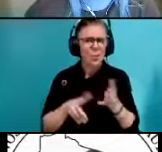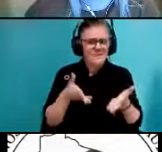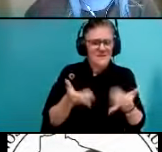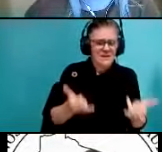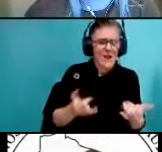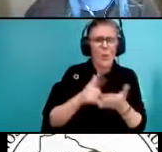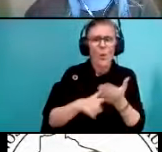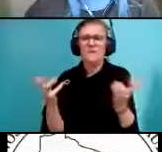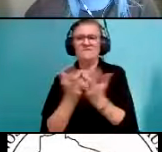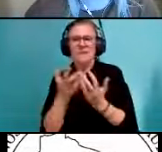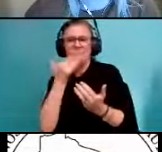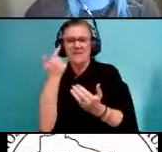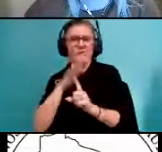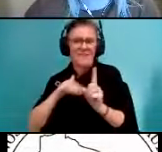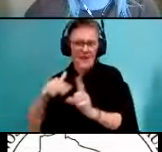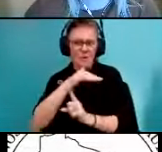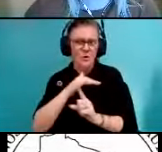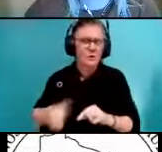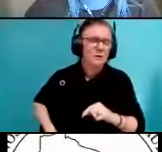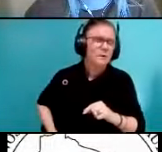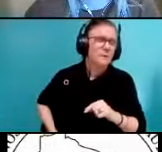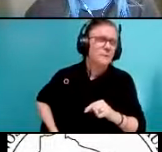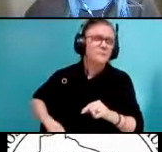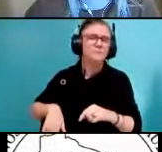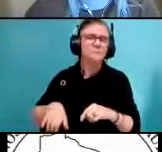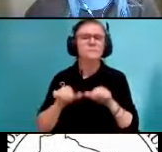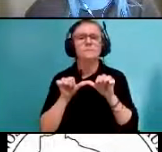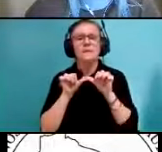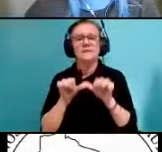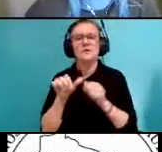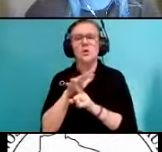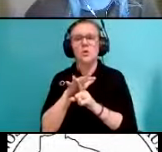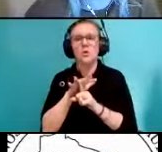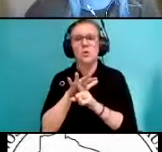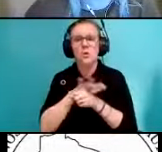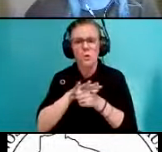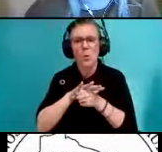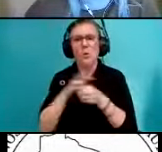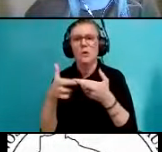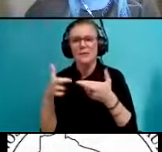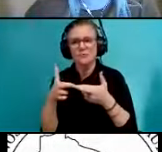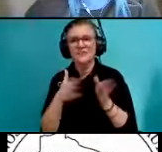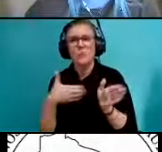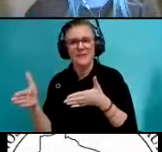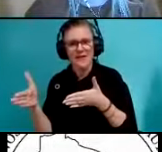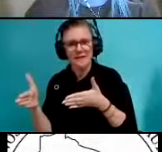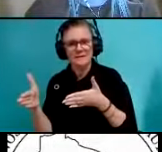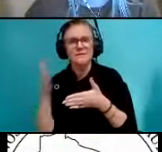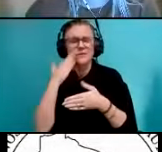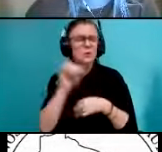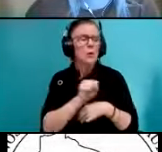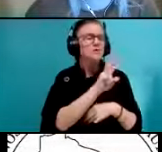fit in best with the neighborhood, consistency with local and regional plans. So we looked at the sewer